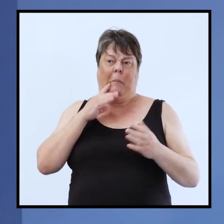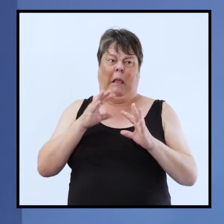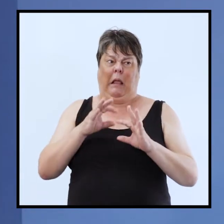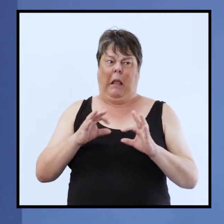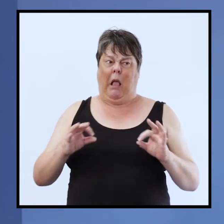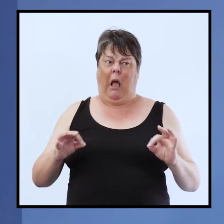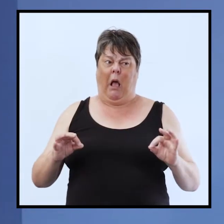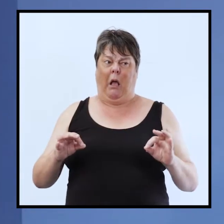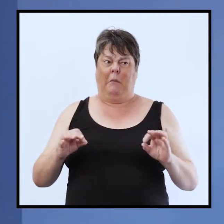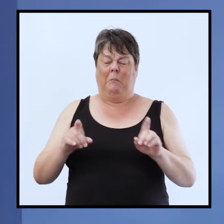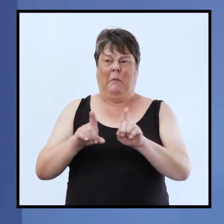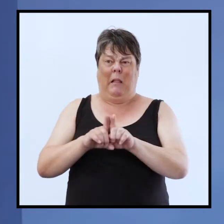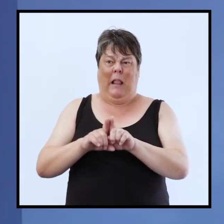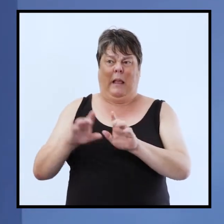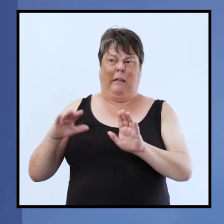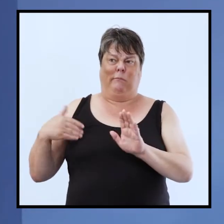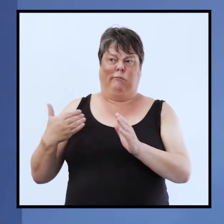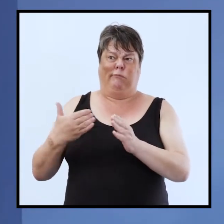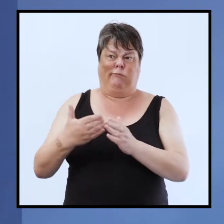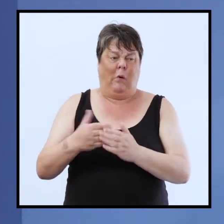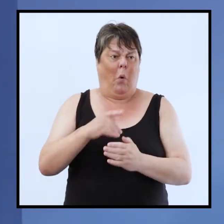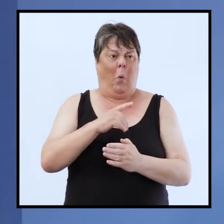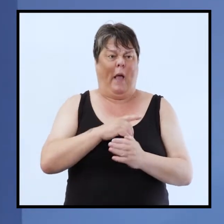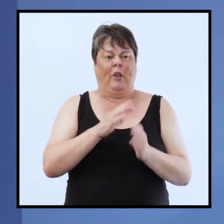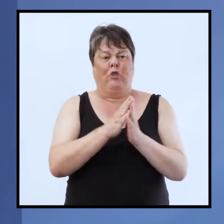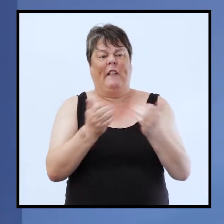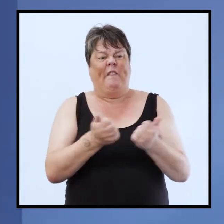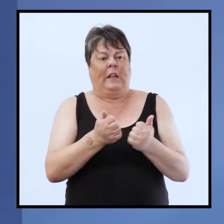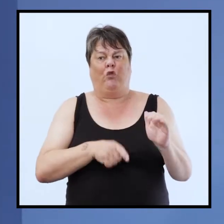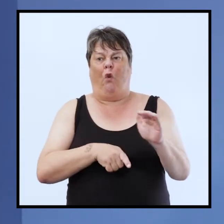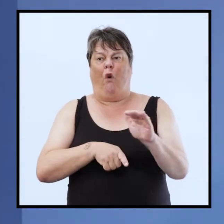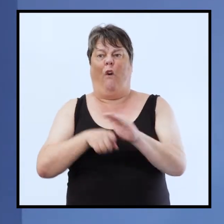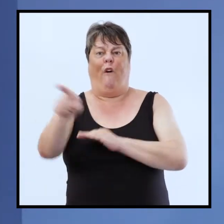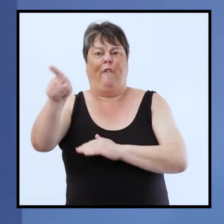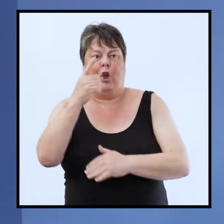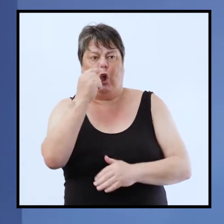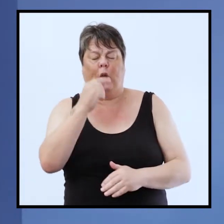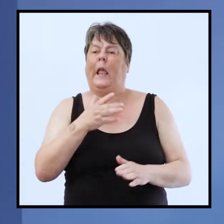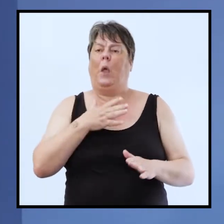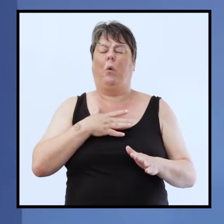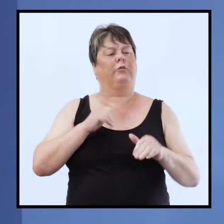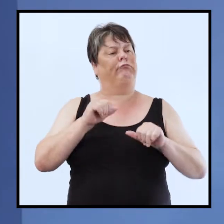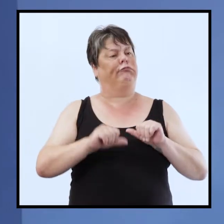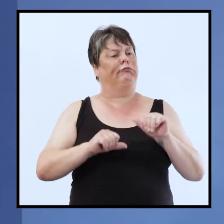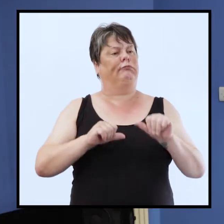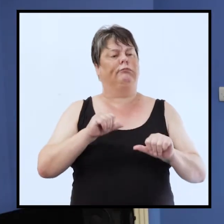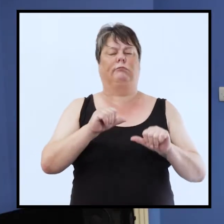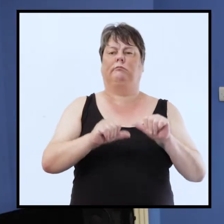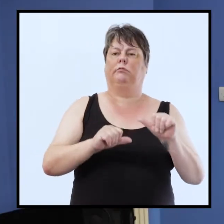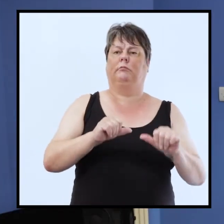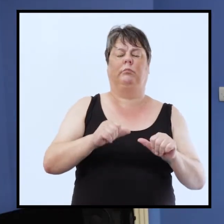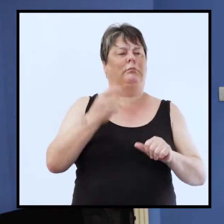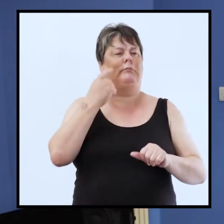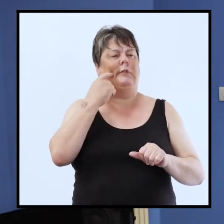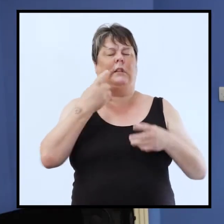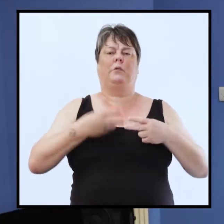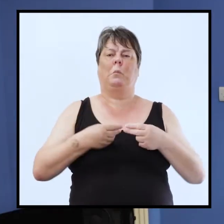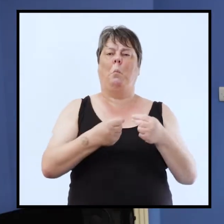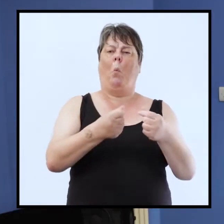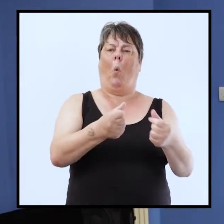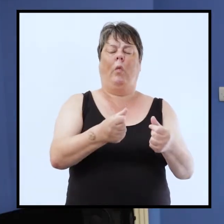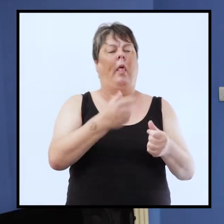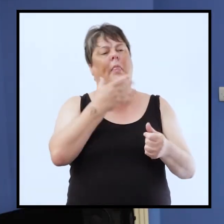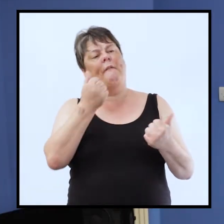for years and years so he could finish the service and go home it would be a nice orderly service everybody would have their sabbath and off you go